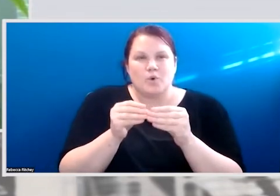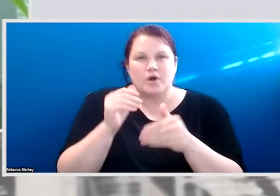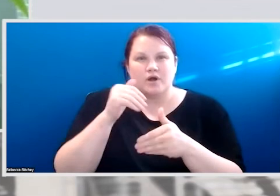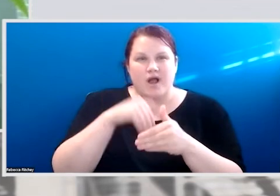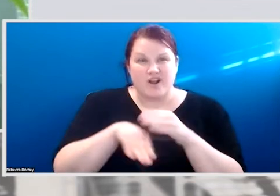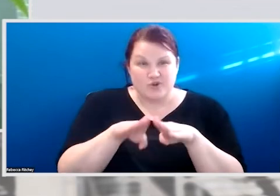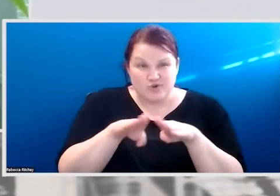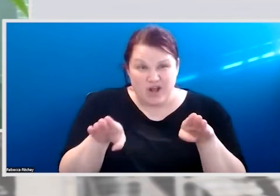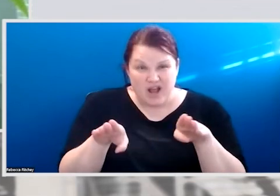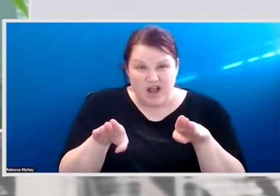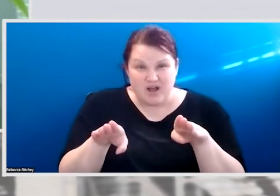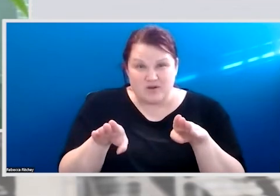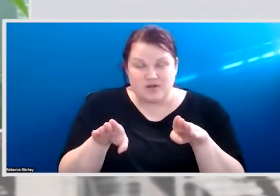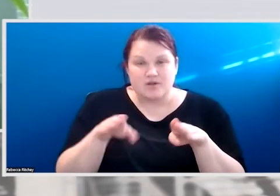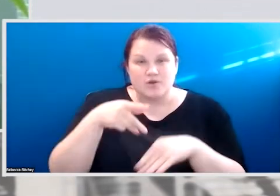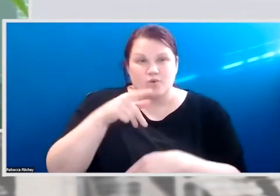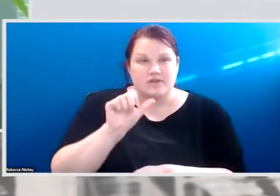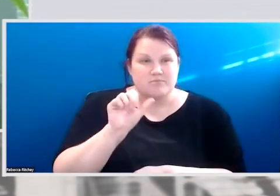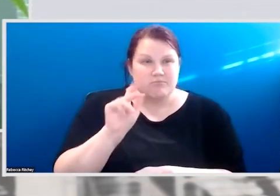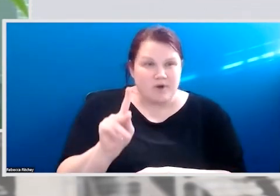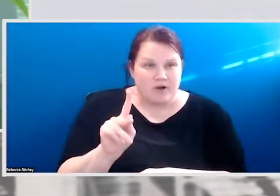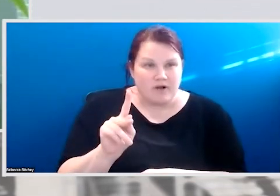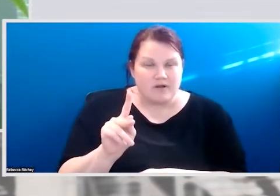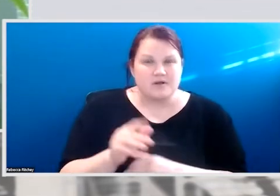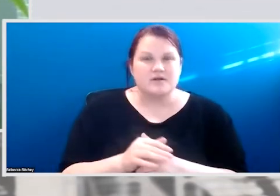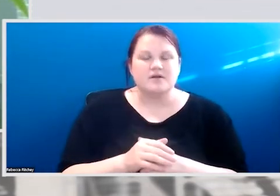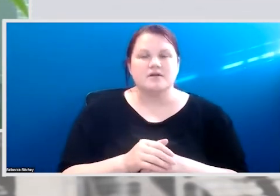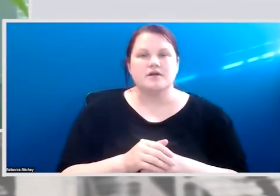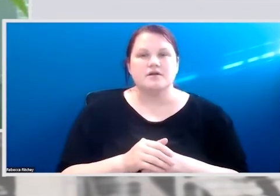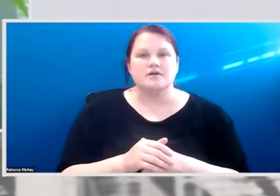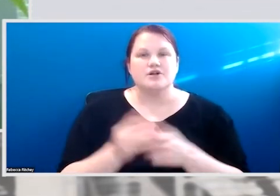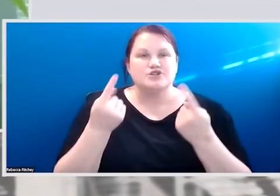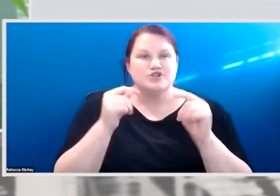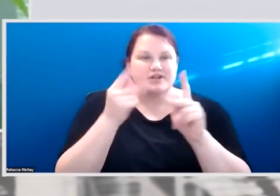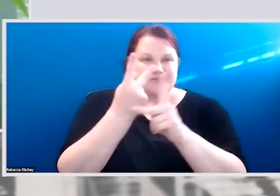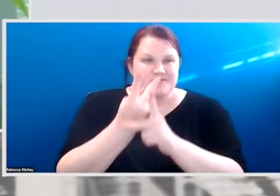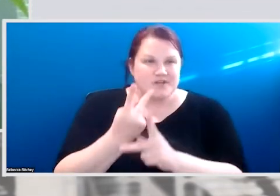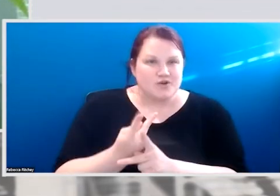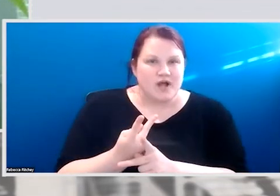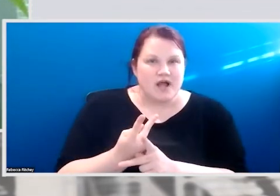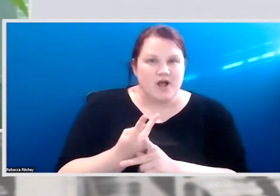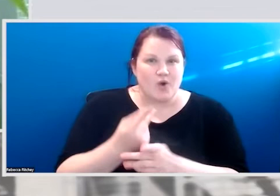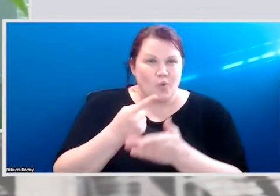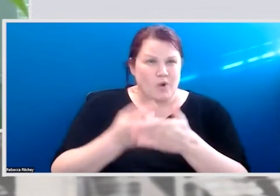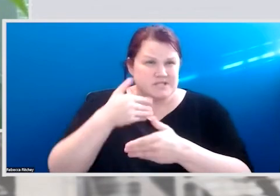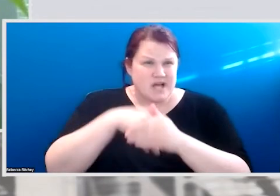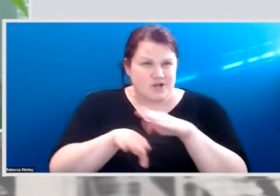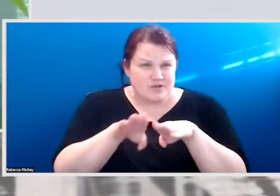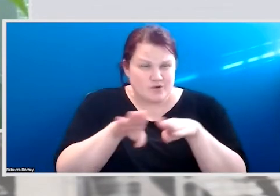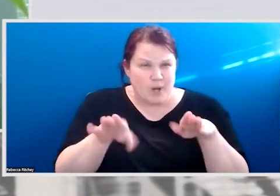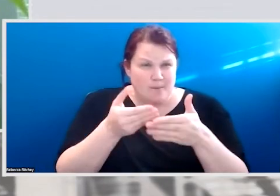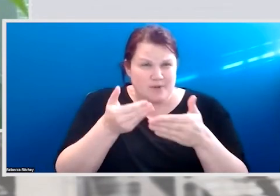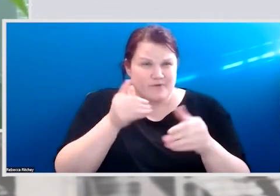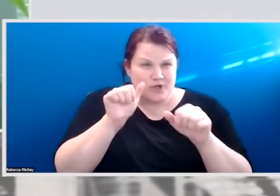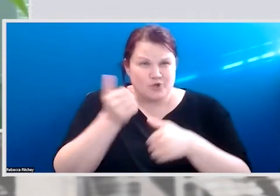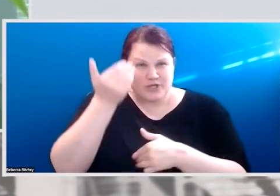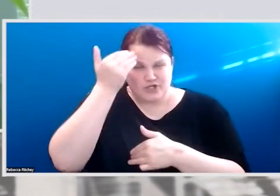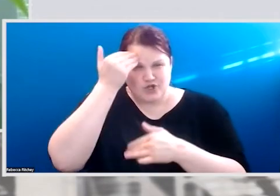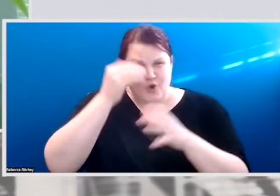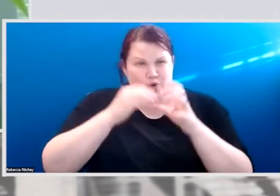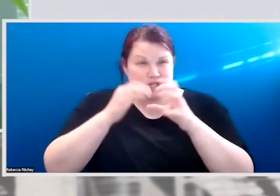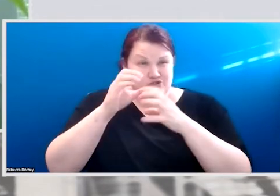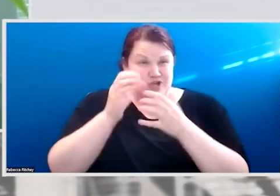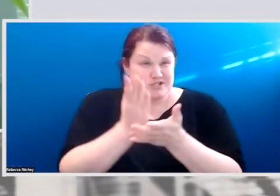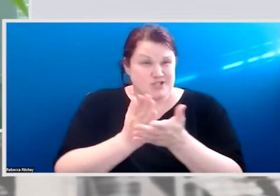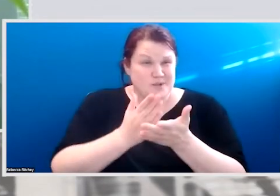With Arsenal Park comes to mind for me in terms of trying to figure out what is under the ground there before you can even know what your construction budget is going to